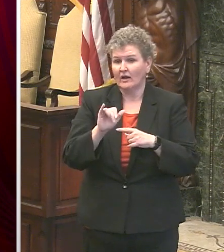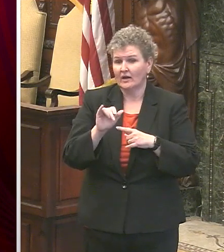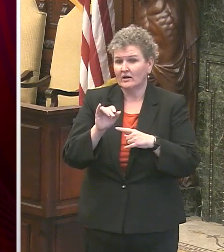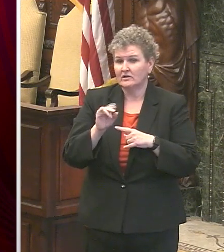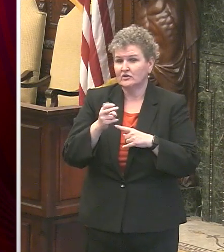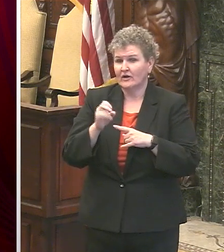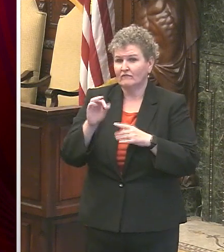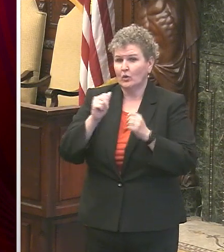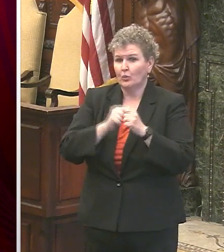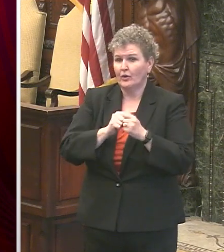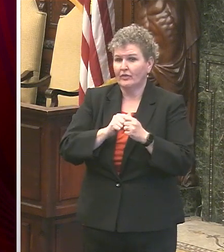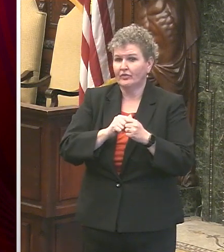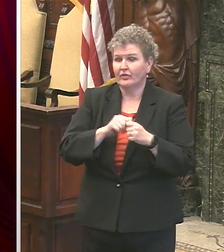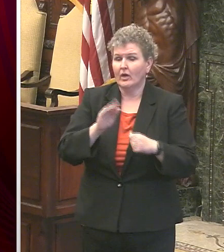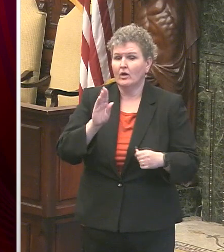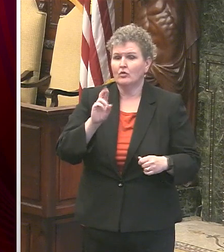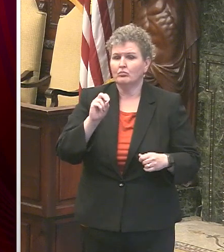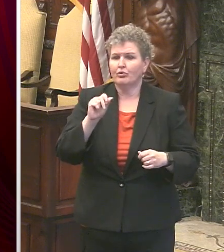Liberty.